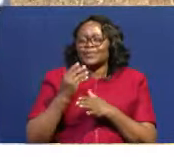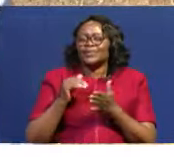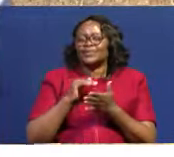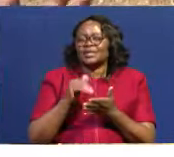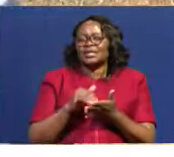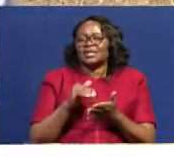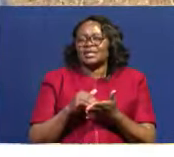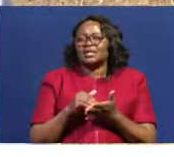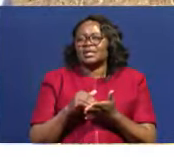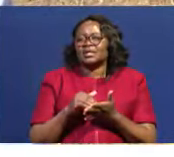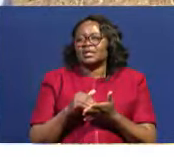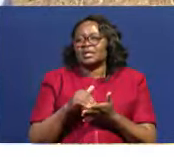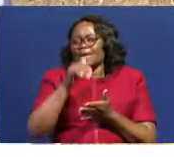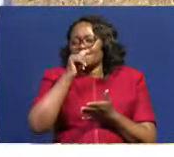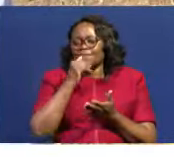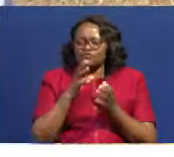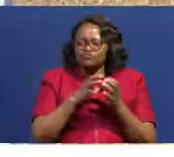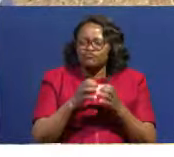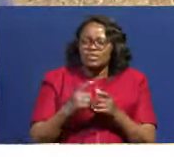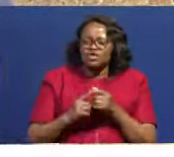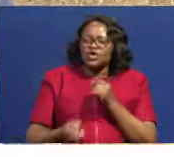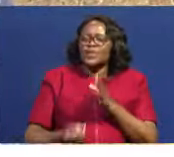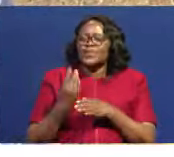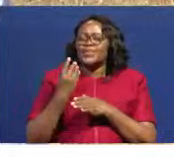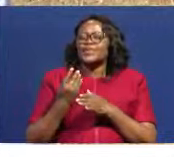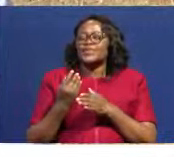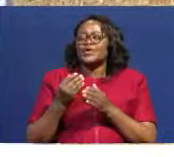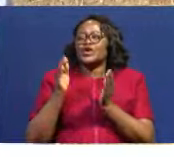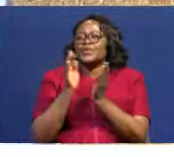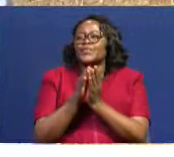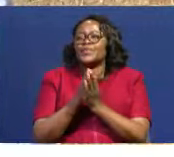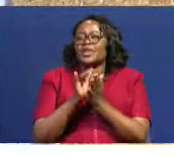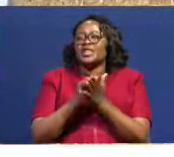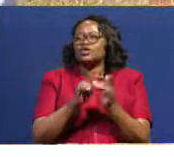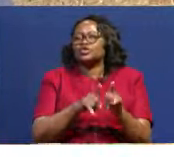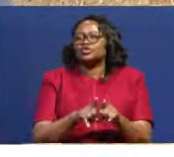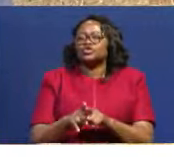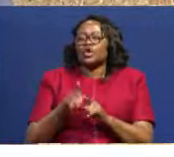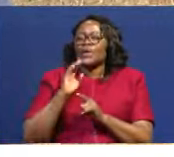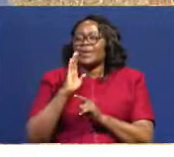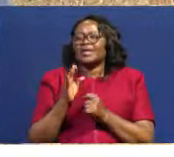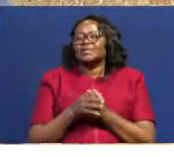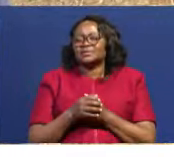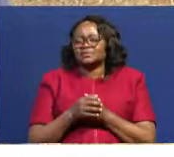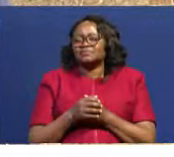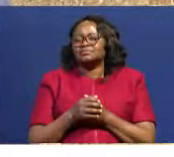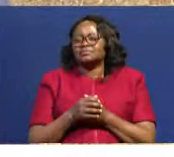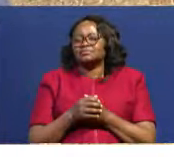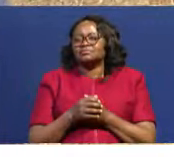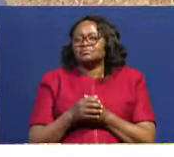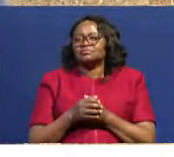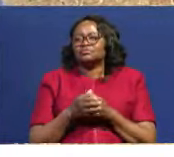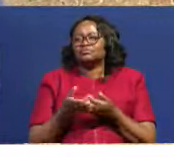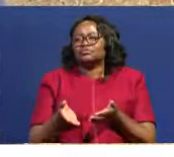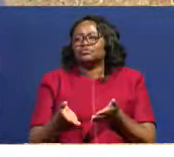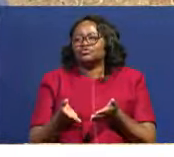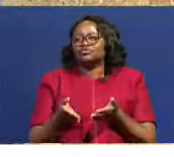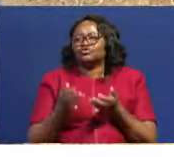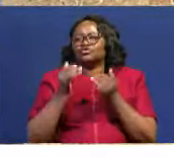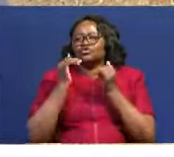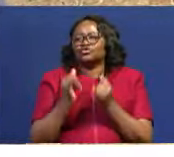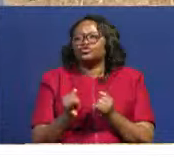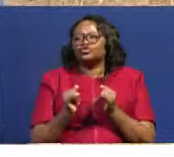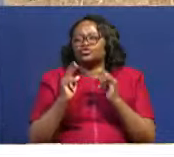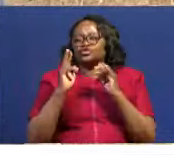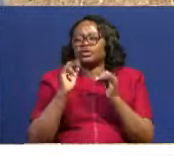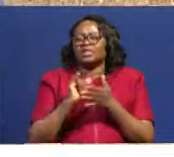centers through the private parties. We'll also be setting up warehousing, which will also, again, be that's another component that those are now like new